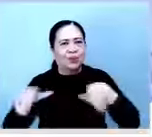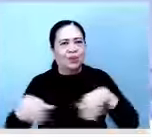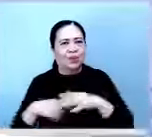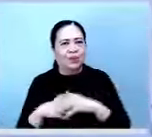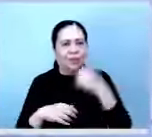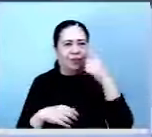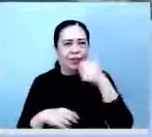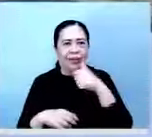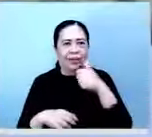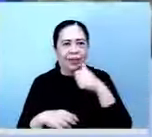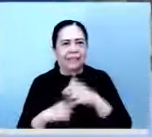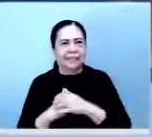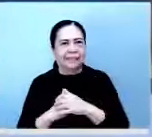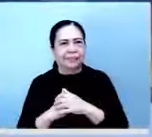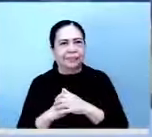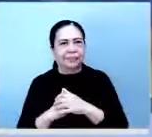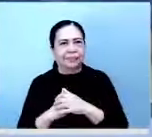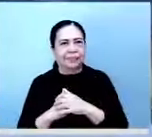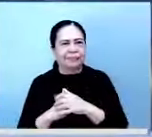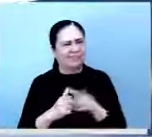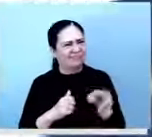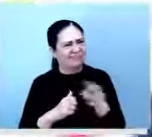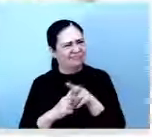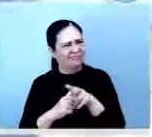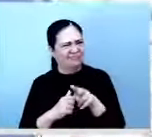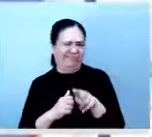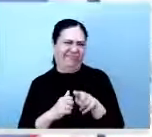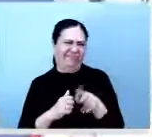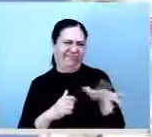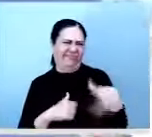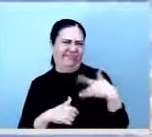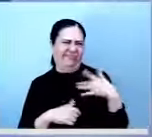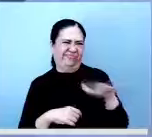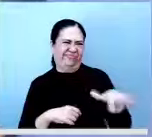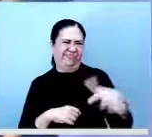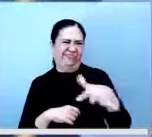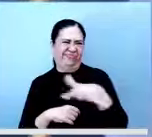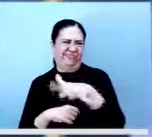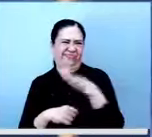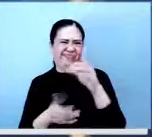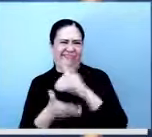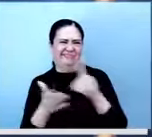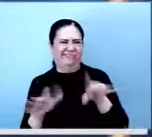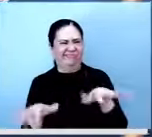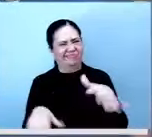I was like, parang walang pumapasa sa taste ko. Oo. Ganyan. So,